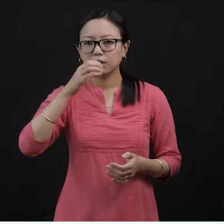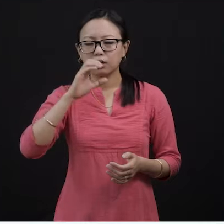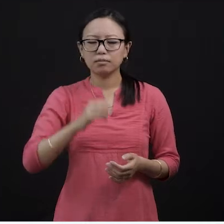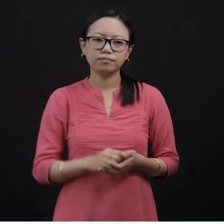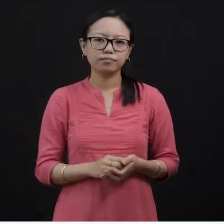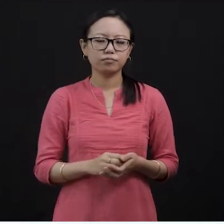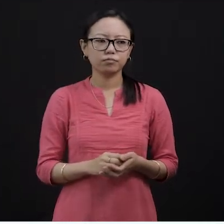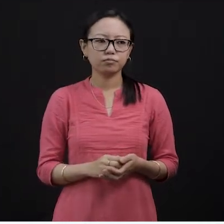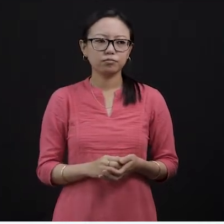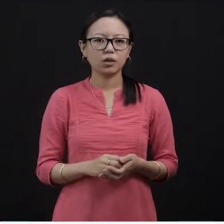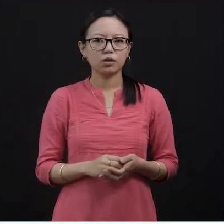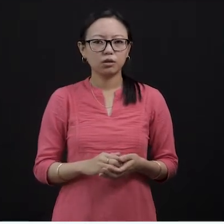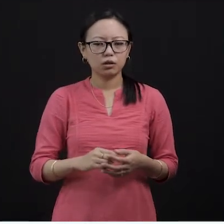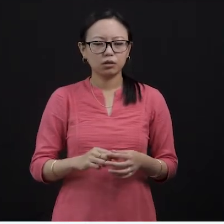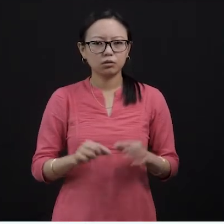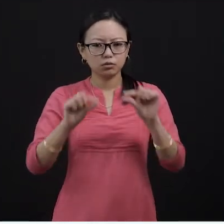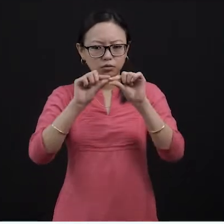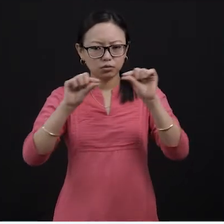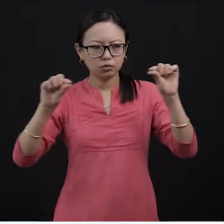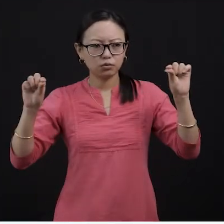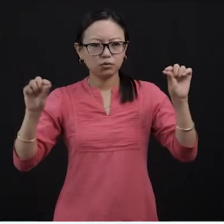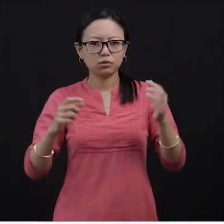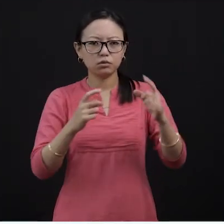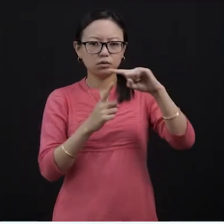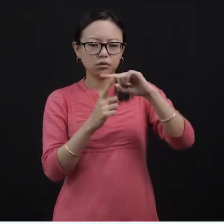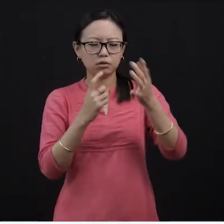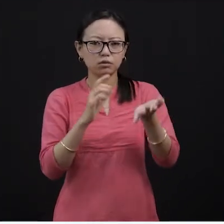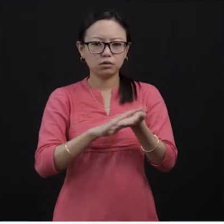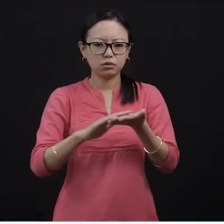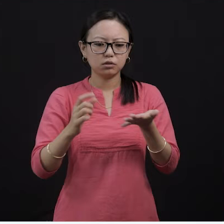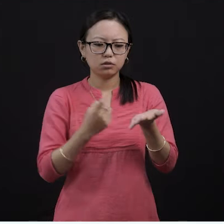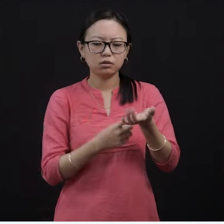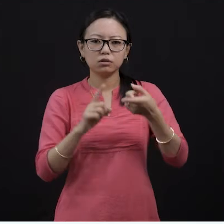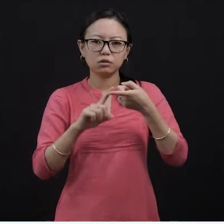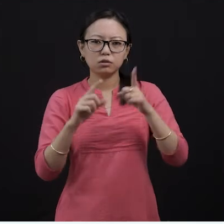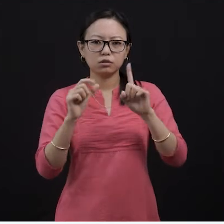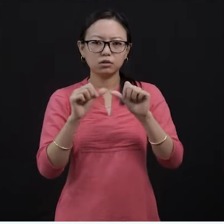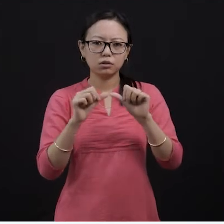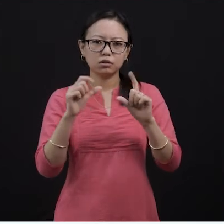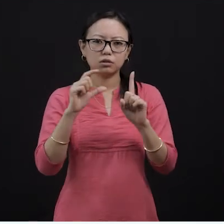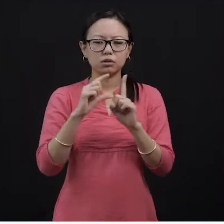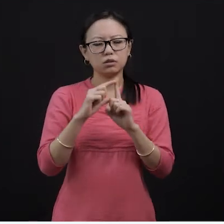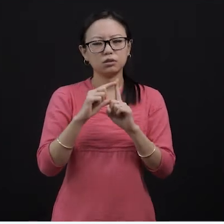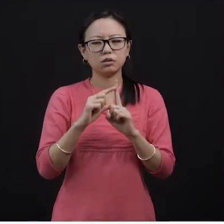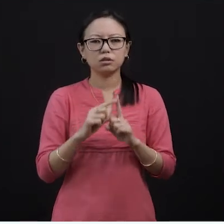We need a thread. We don't need this much thread, okay? We don't need this much thread, but you can choose your favorite